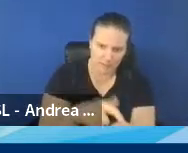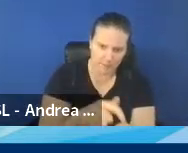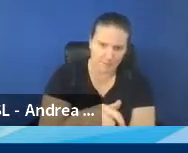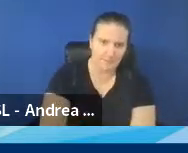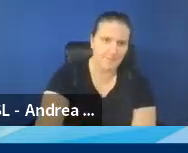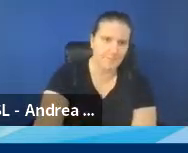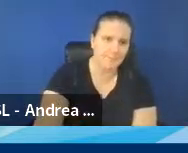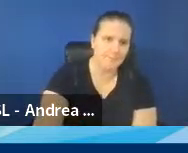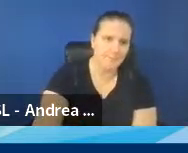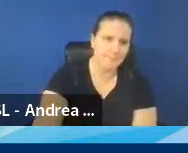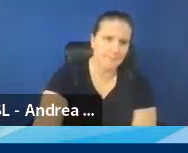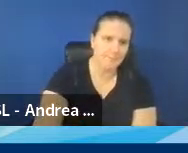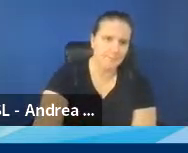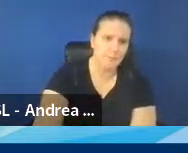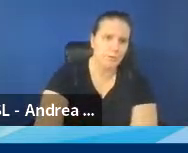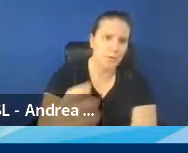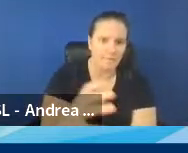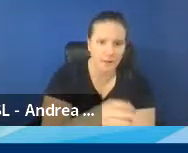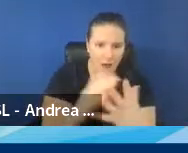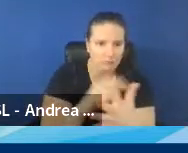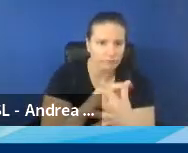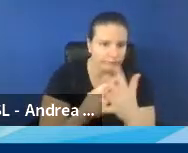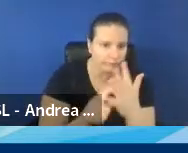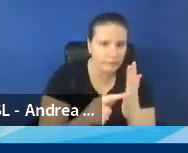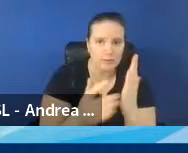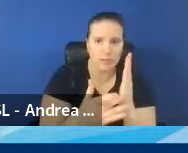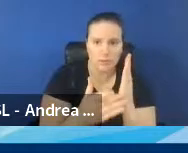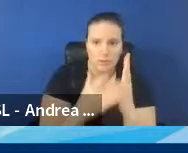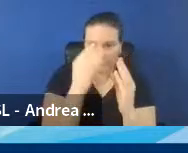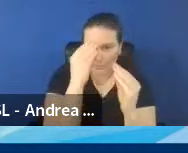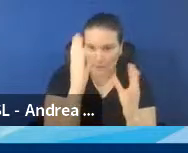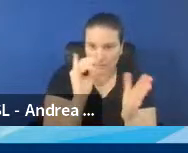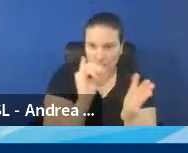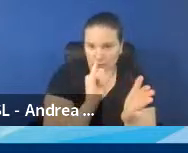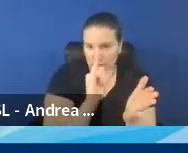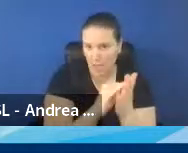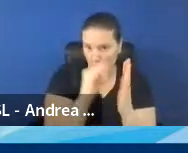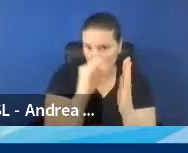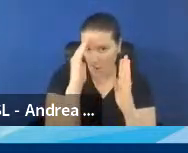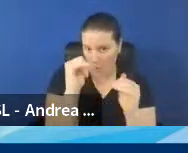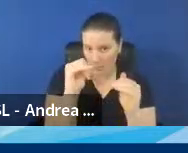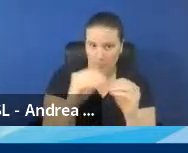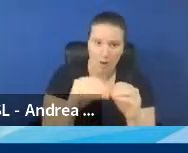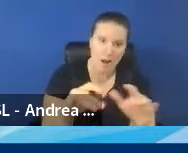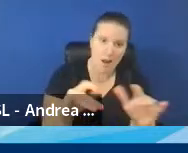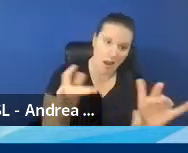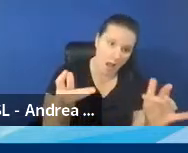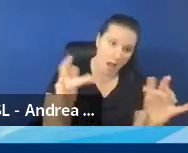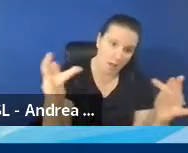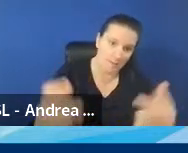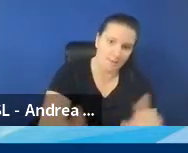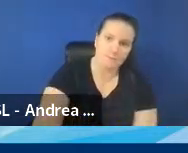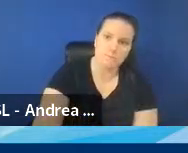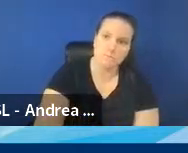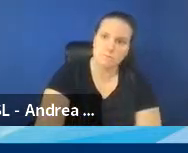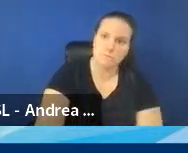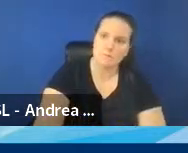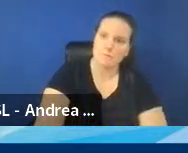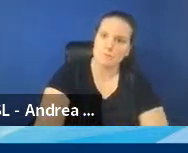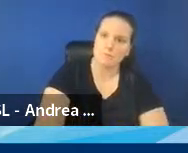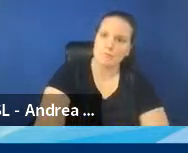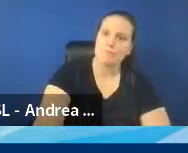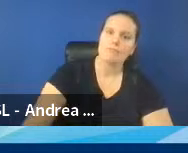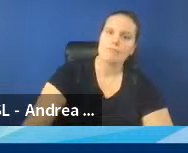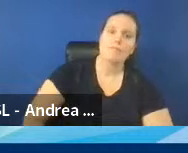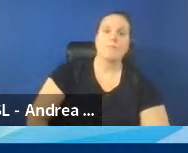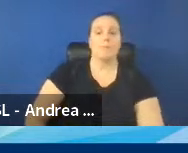had a lot of detailed technical information, and so hopefully this will be a little bit lighter, and certainly